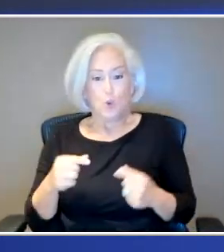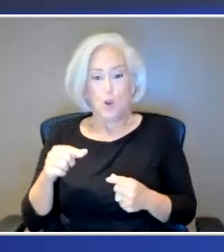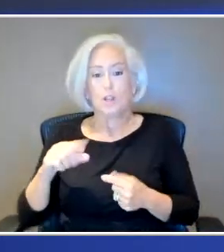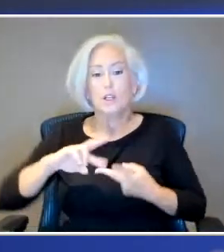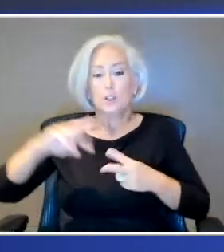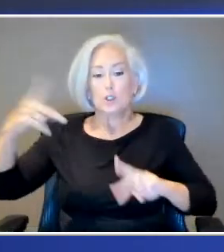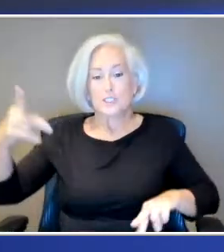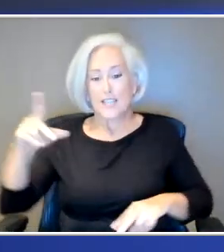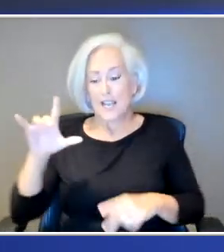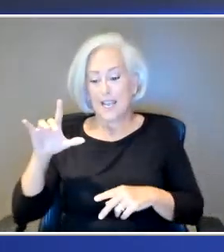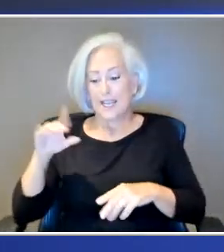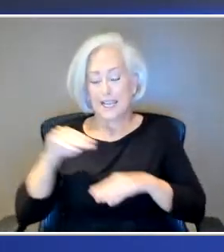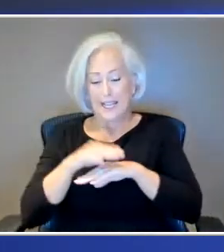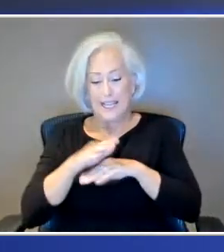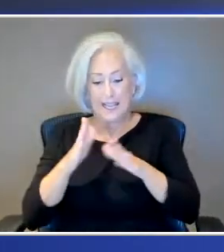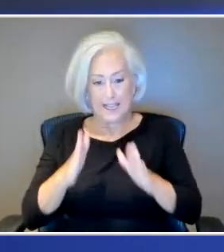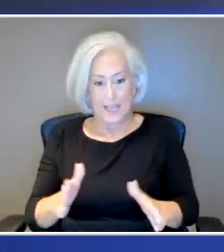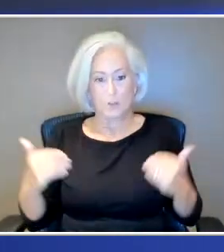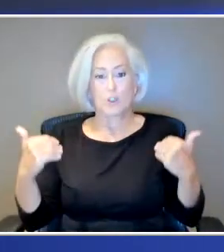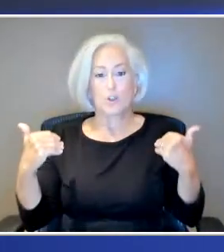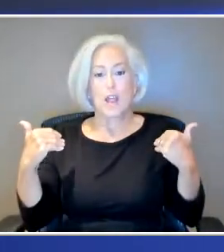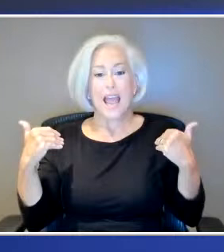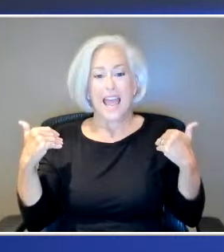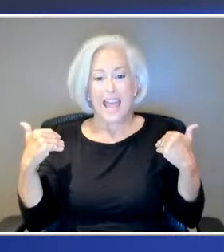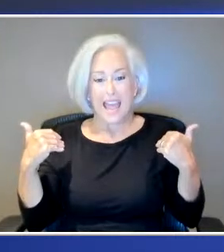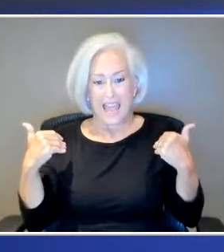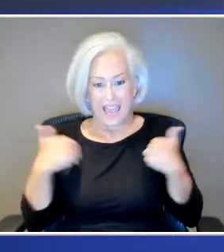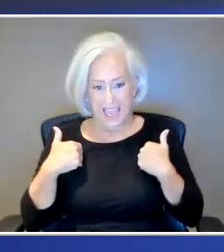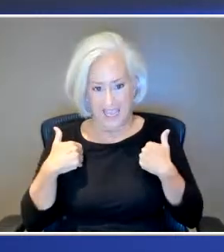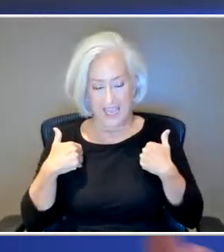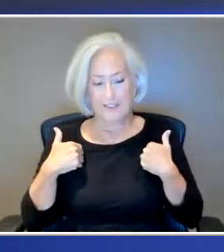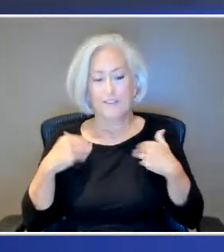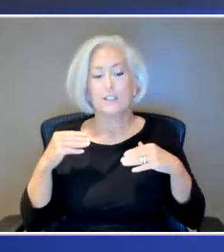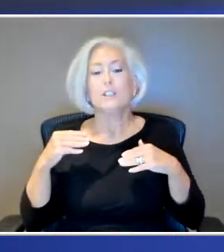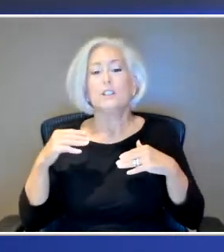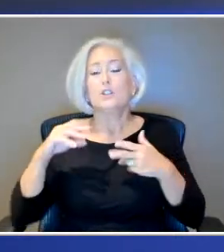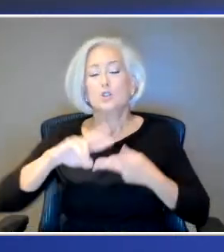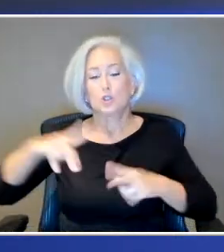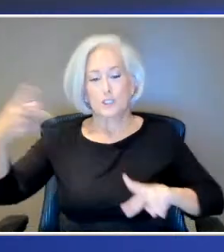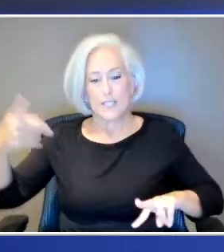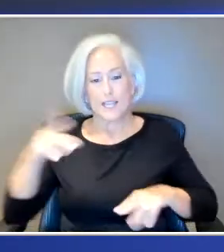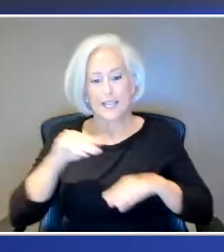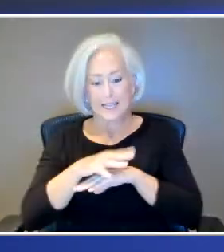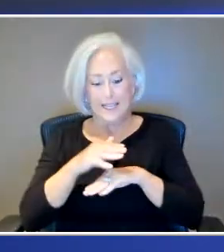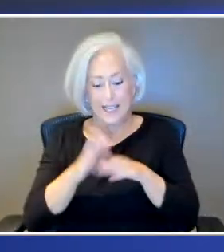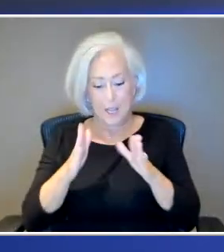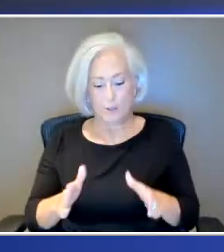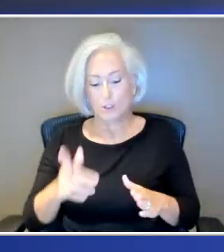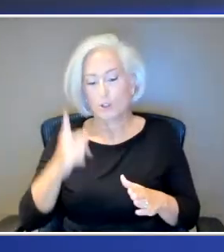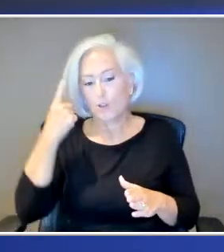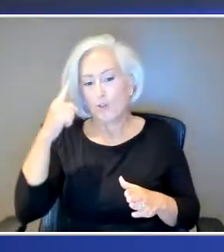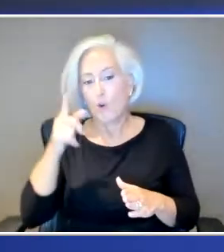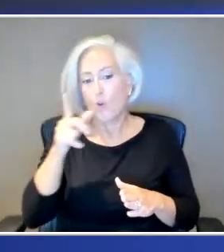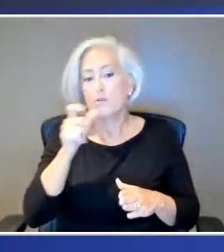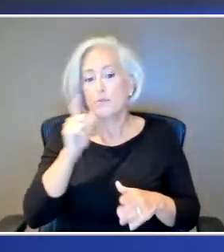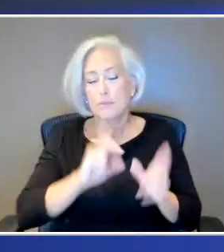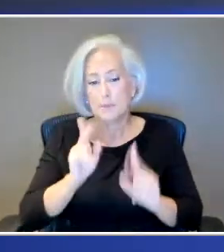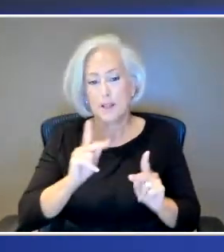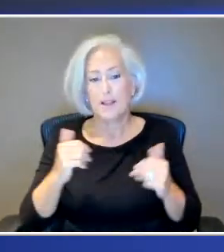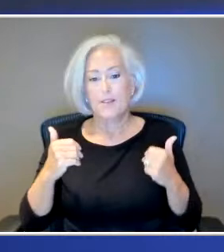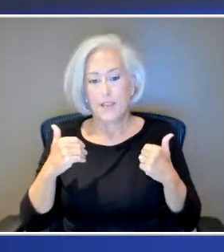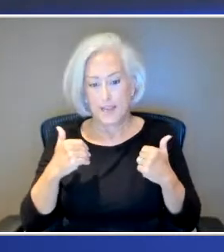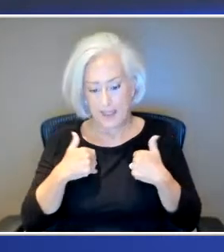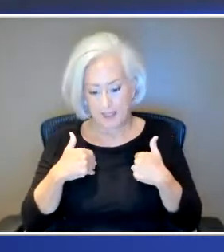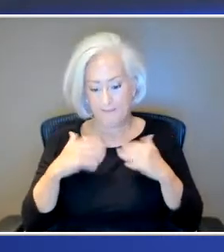so KU being a comprehensive cancer center, we have genetic counselors that focus on folks who have a genetic predisposition. They take a family